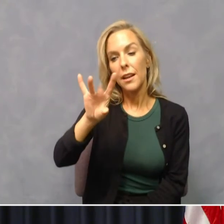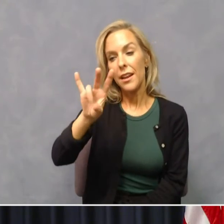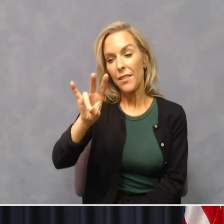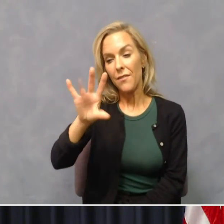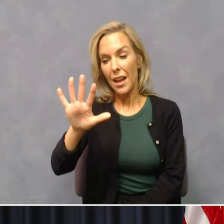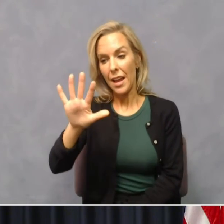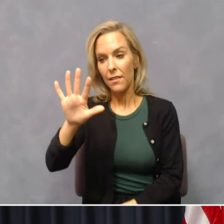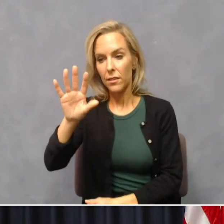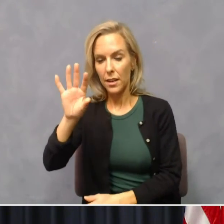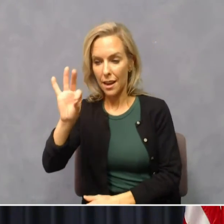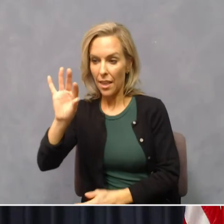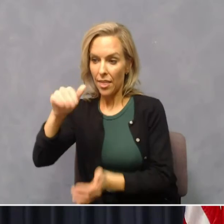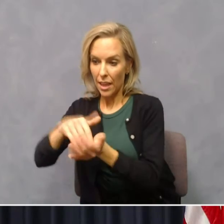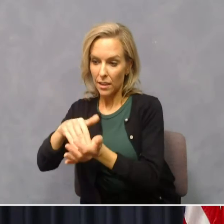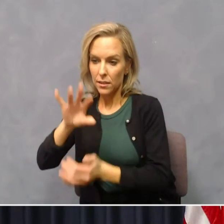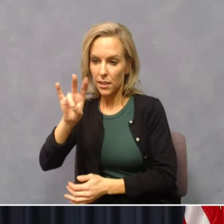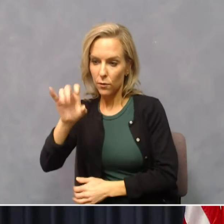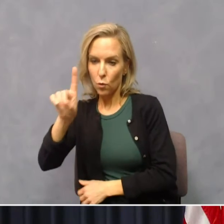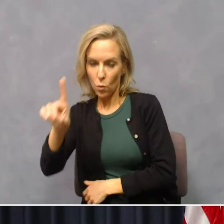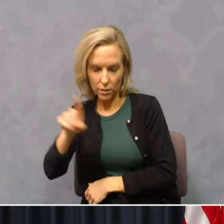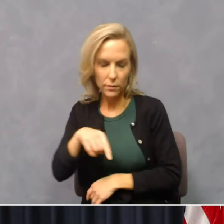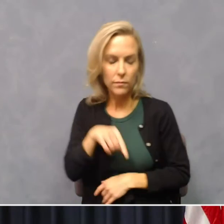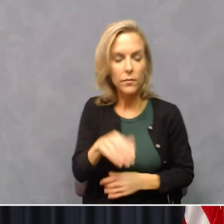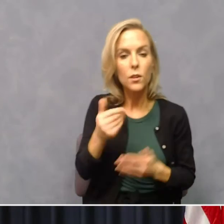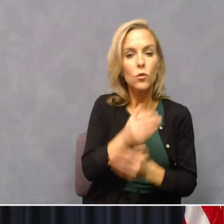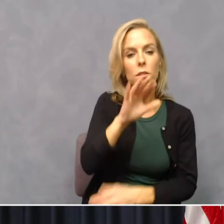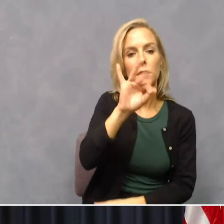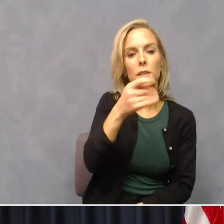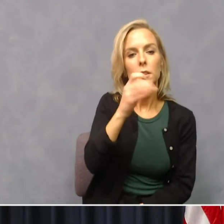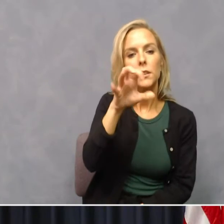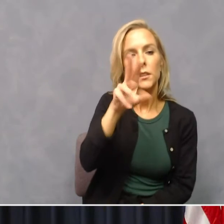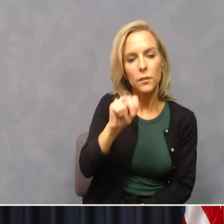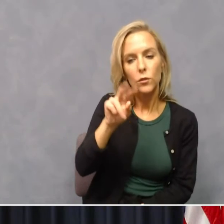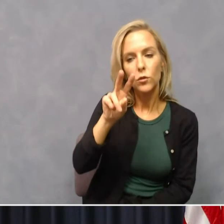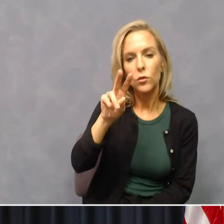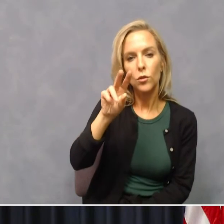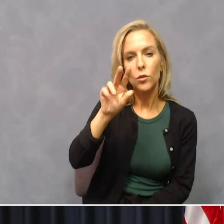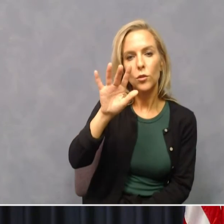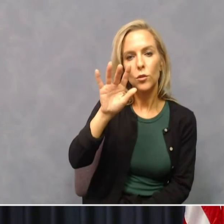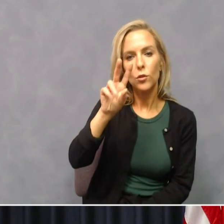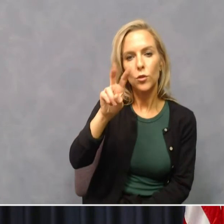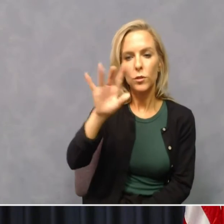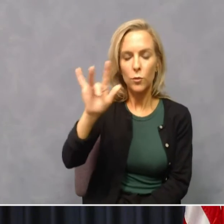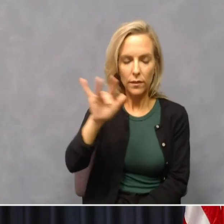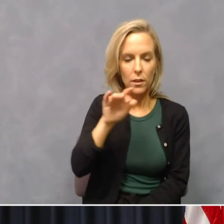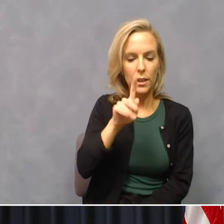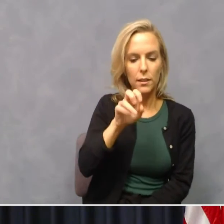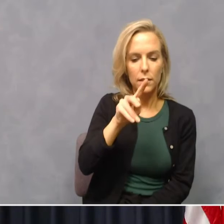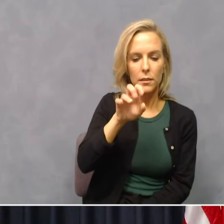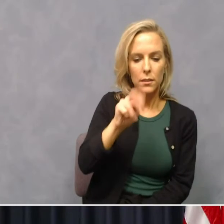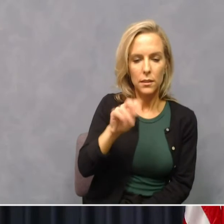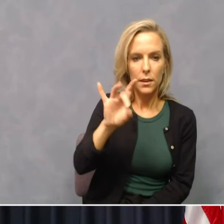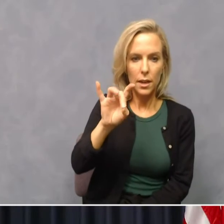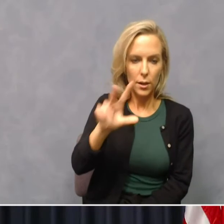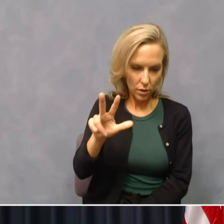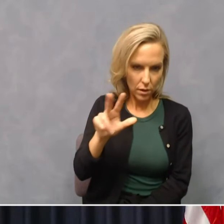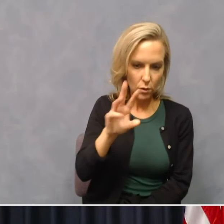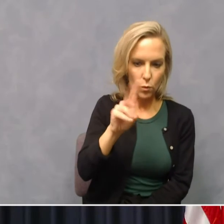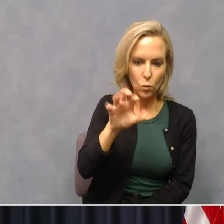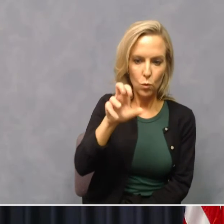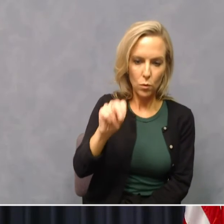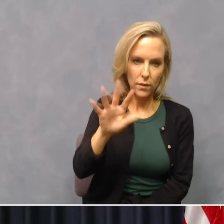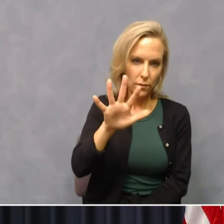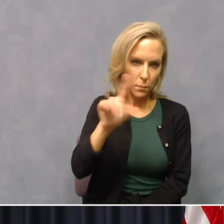3,385,971. New cases by county, Jefferson, 225, Kenton, 83, Warren,